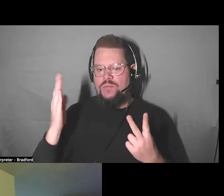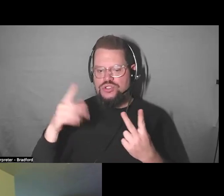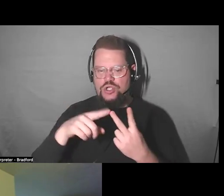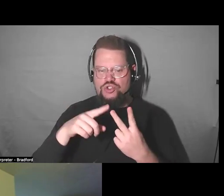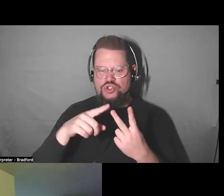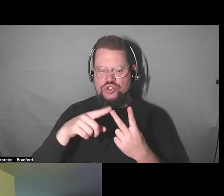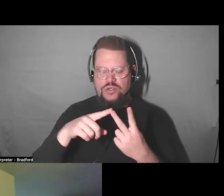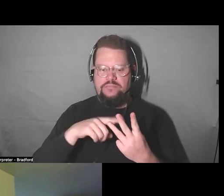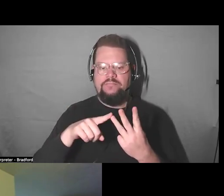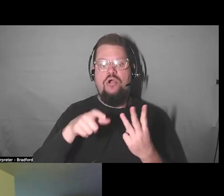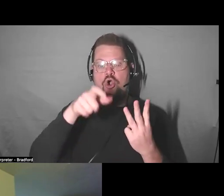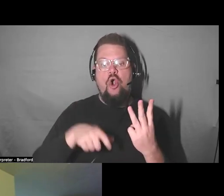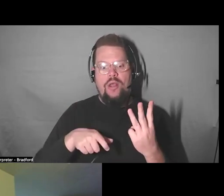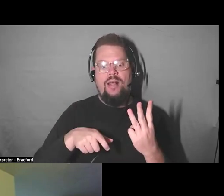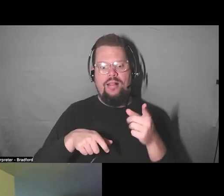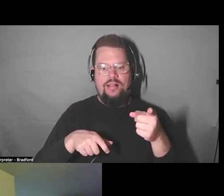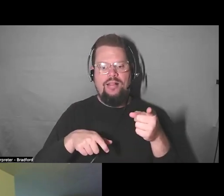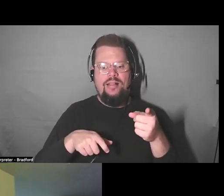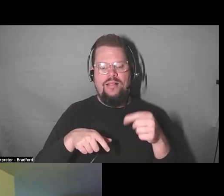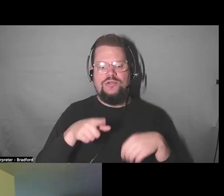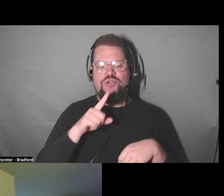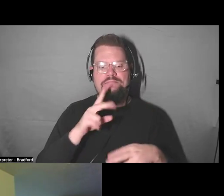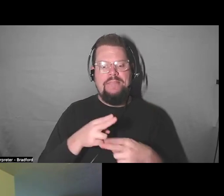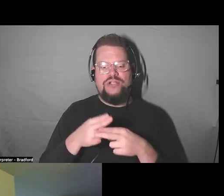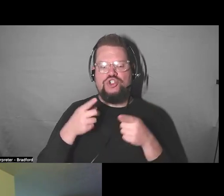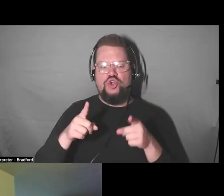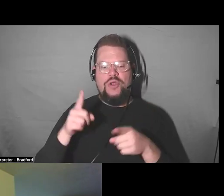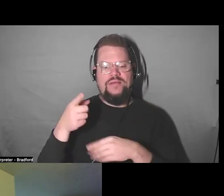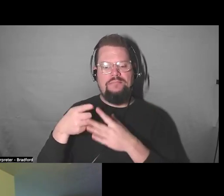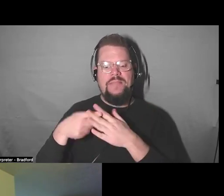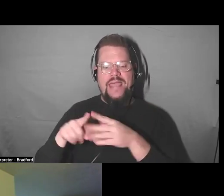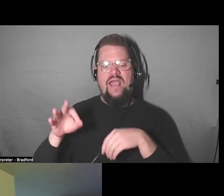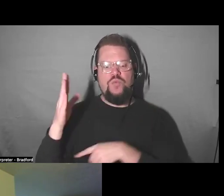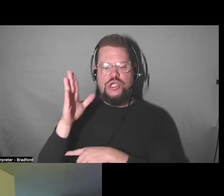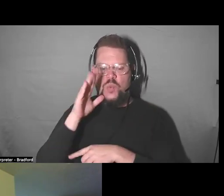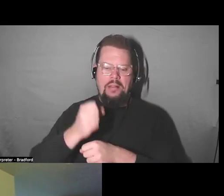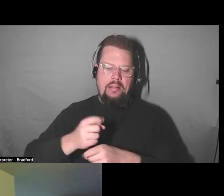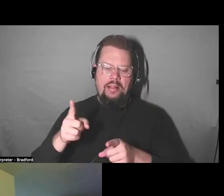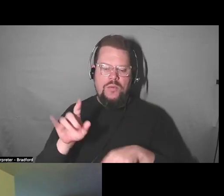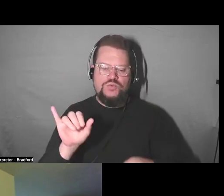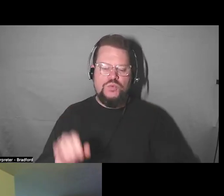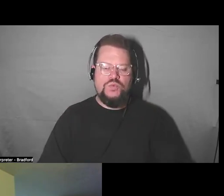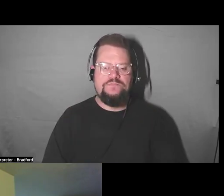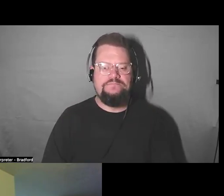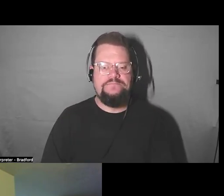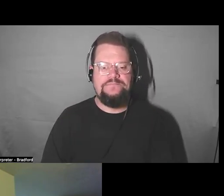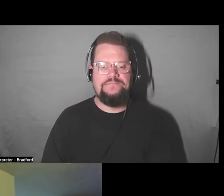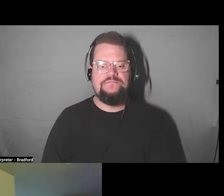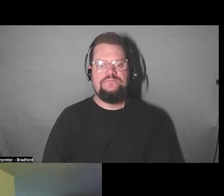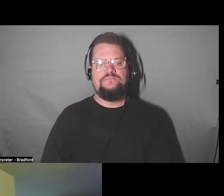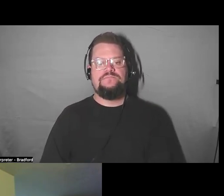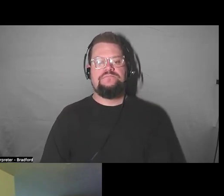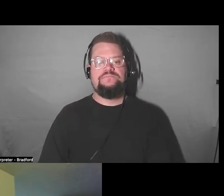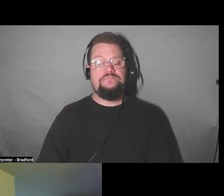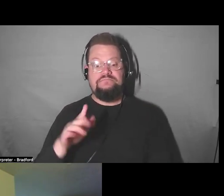the article that Emily highlighted in the beginning. So I will attach all of those. To start off